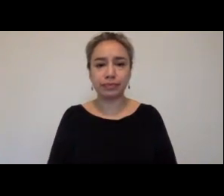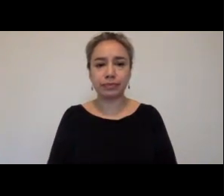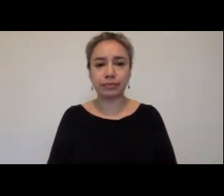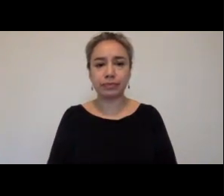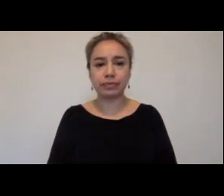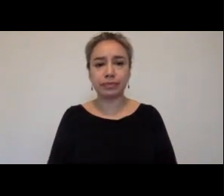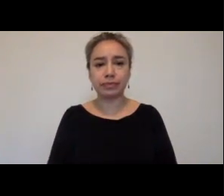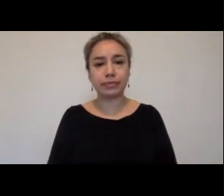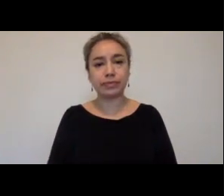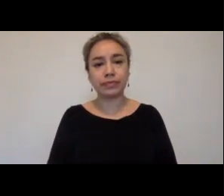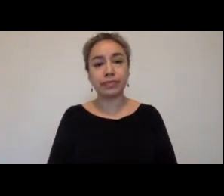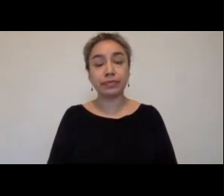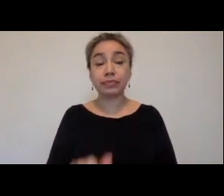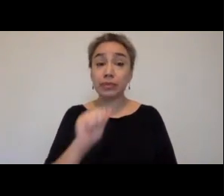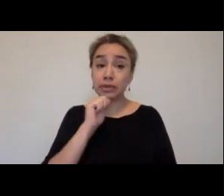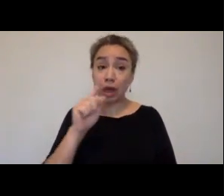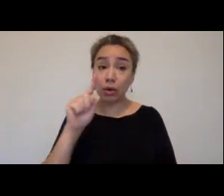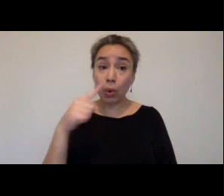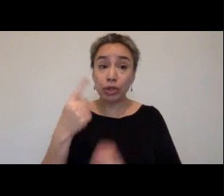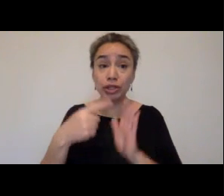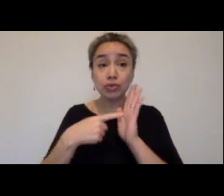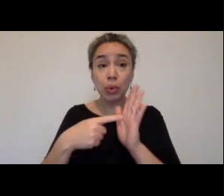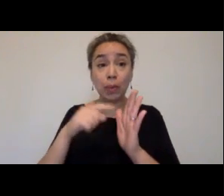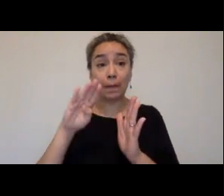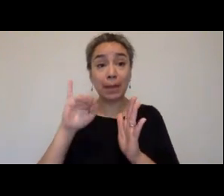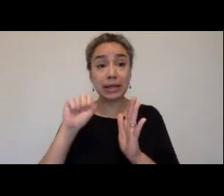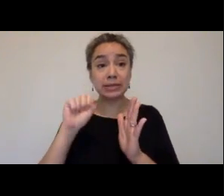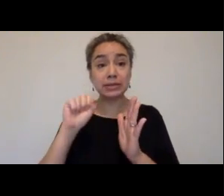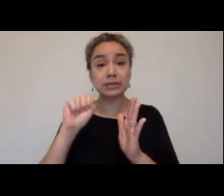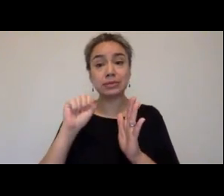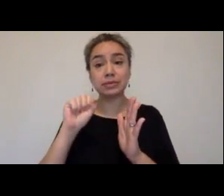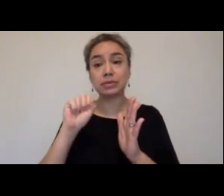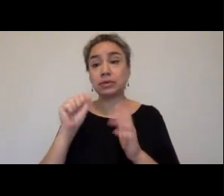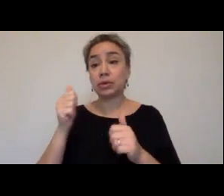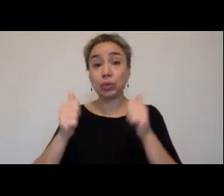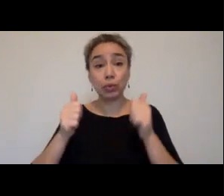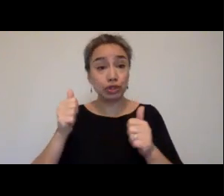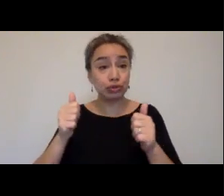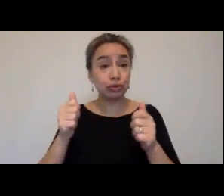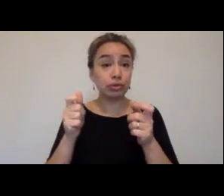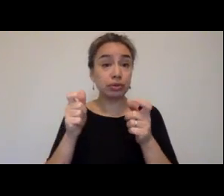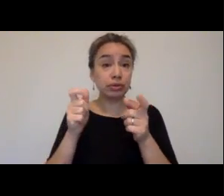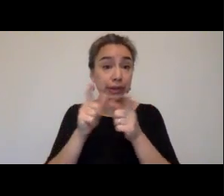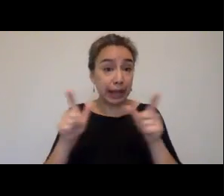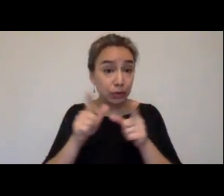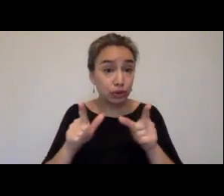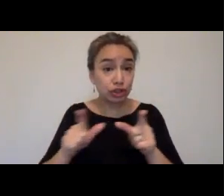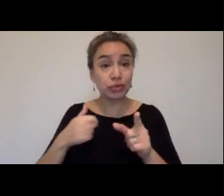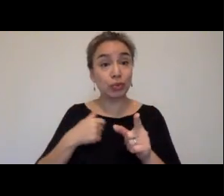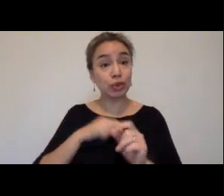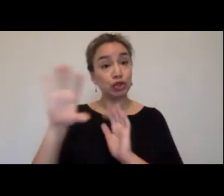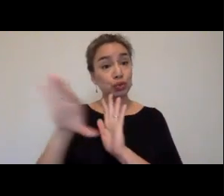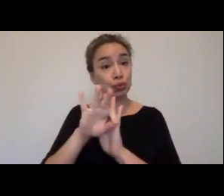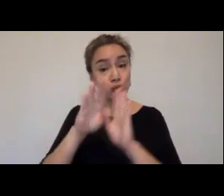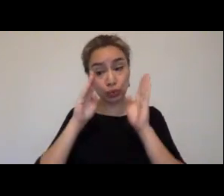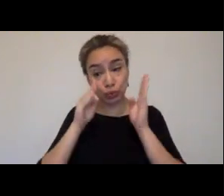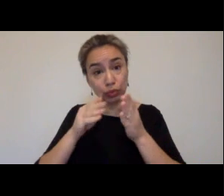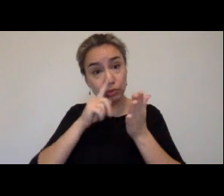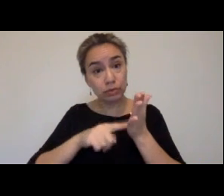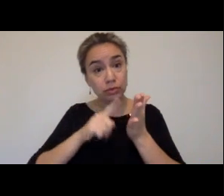Not only do we show bias towards which languages we work on, usually these socially